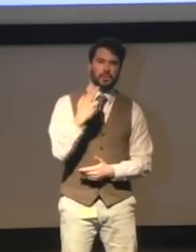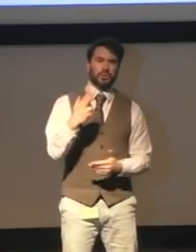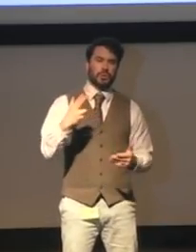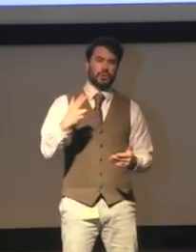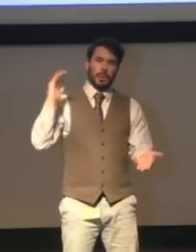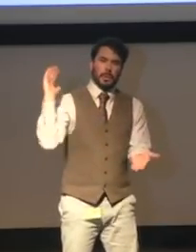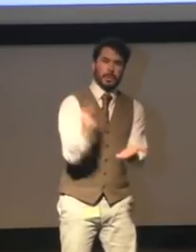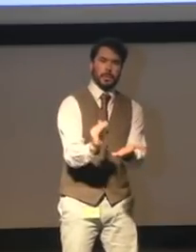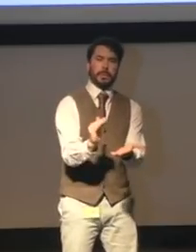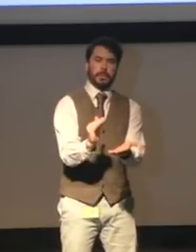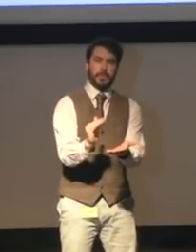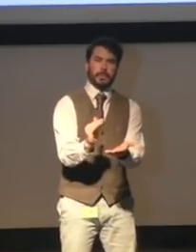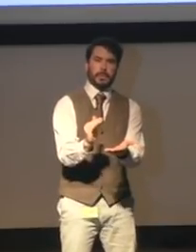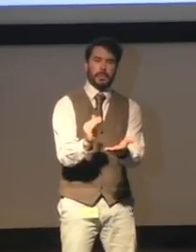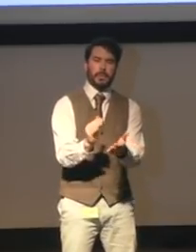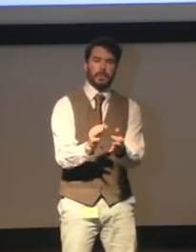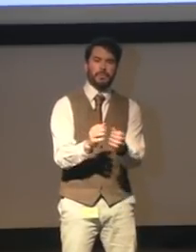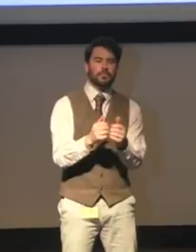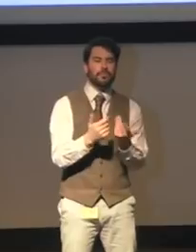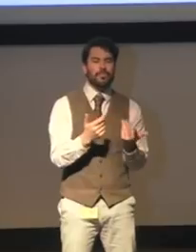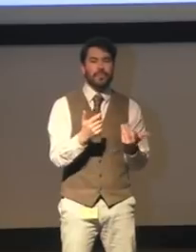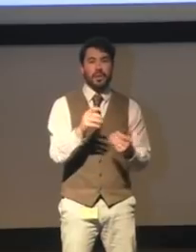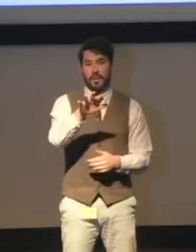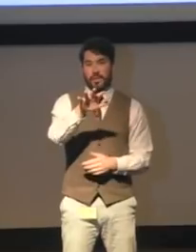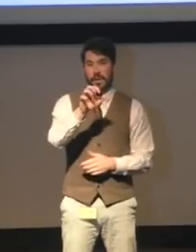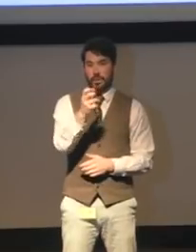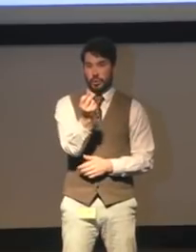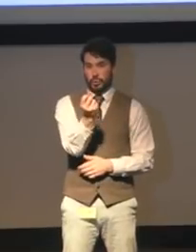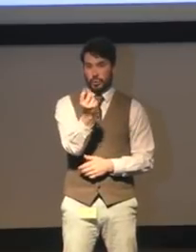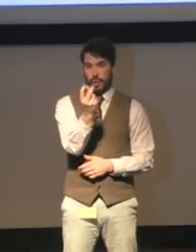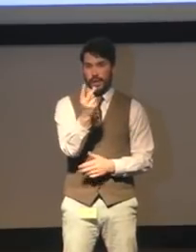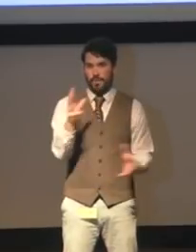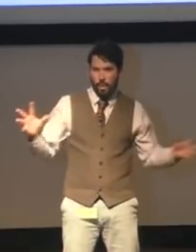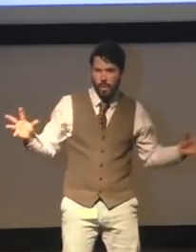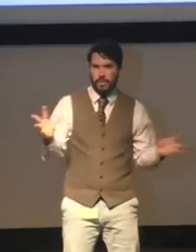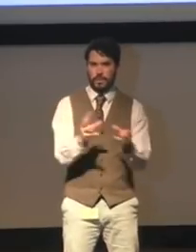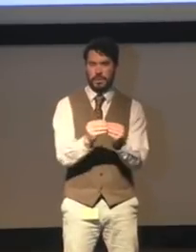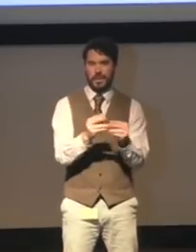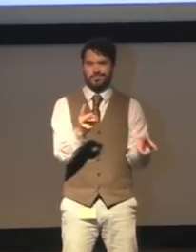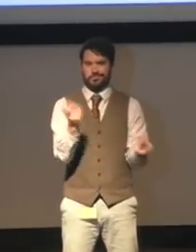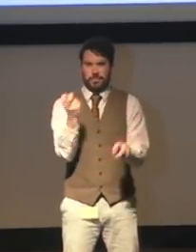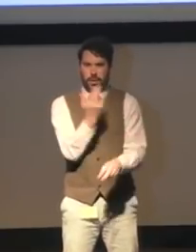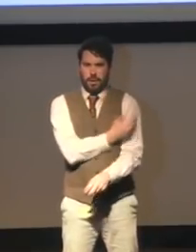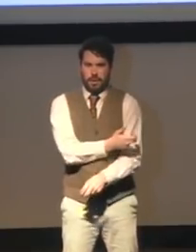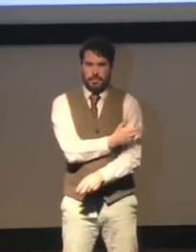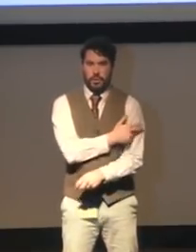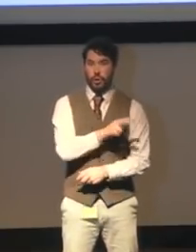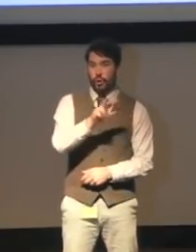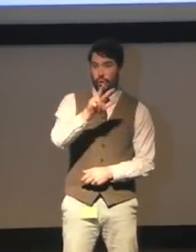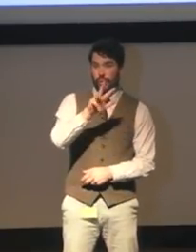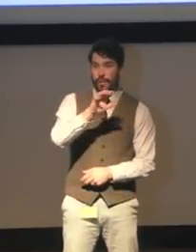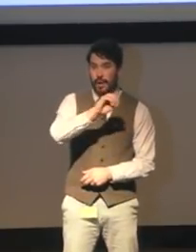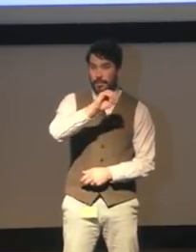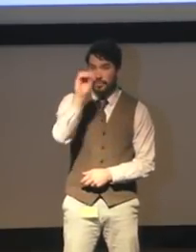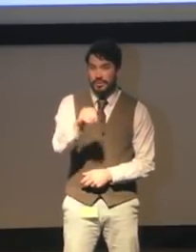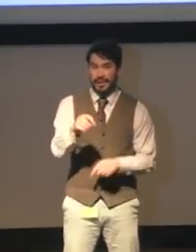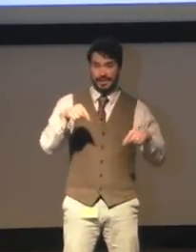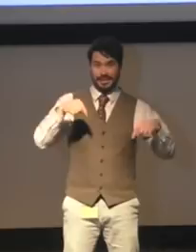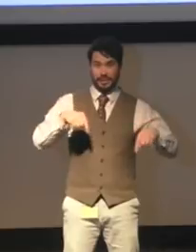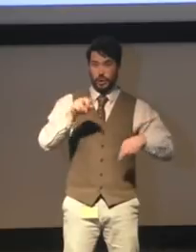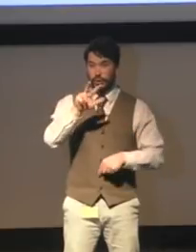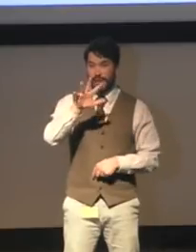So we've had about 512 total hospitalizations. You can see that about 35% of that has come from transfer